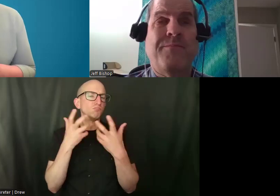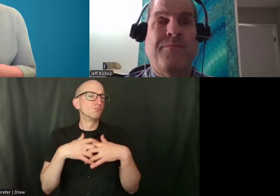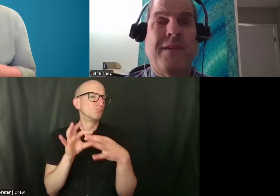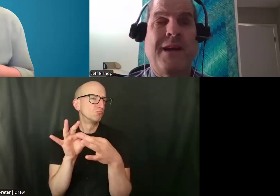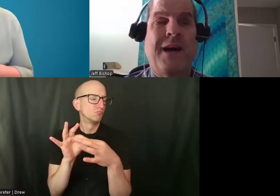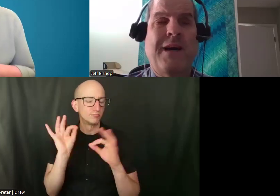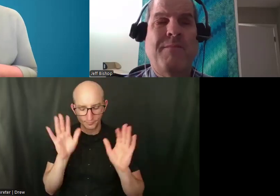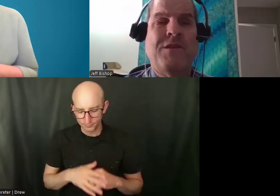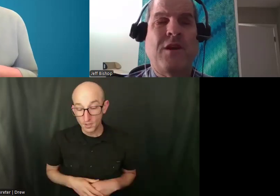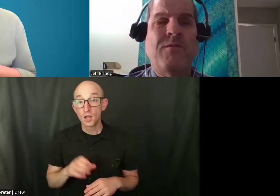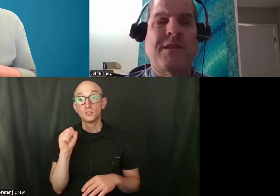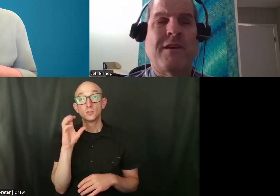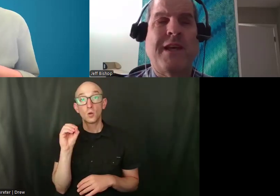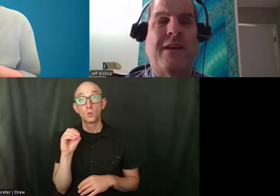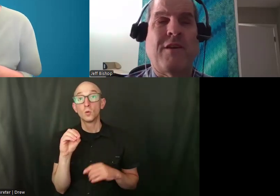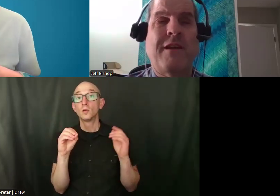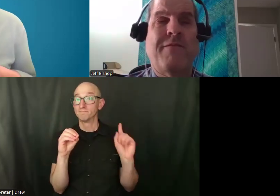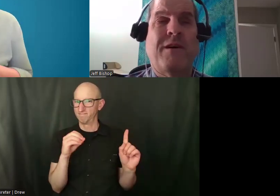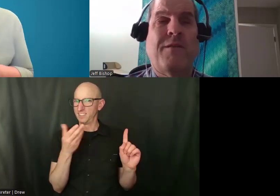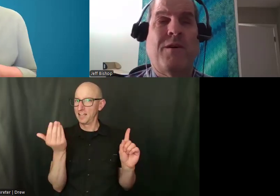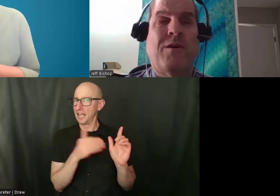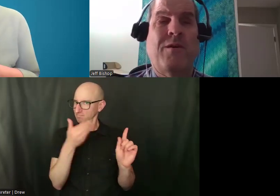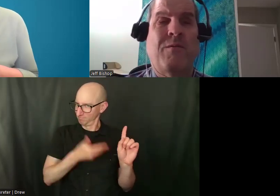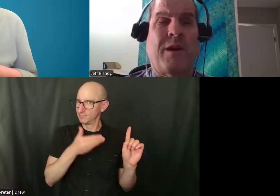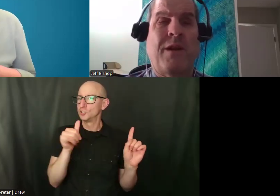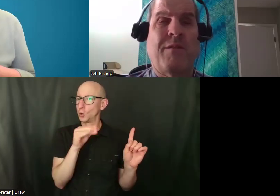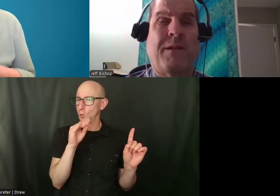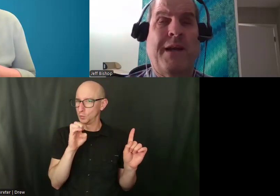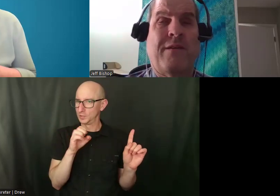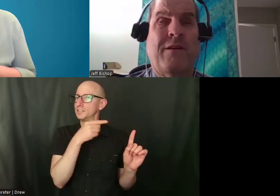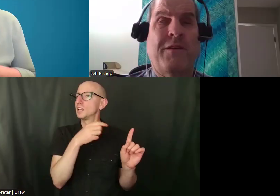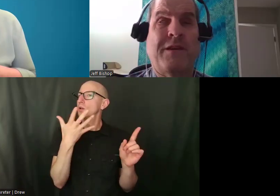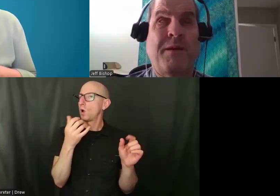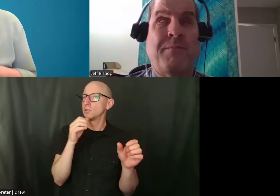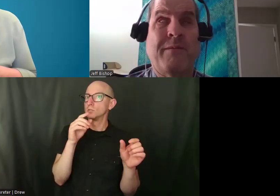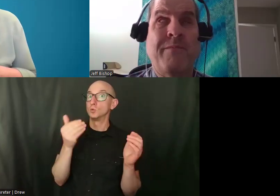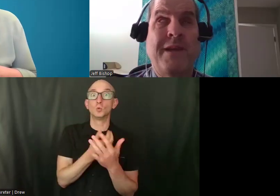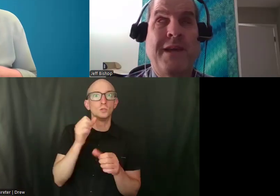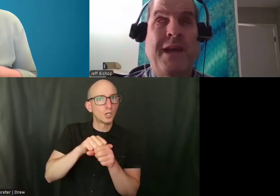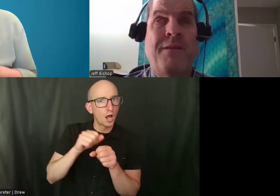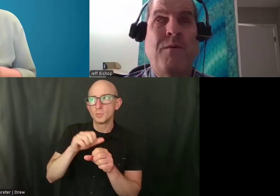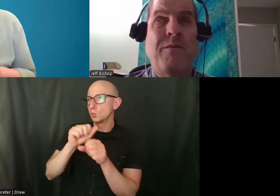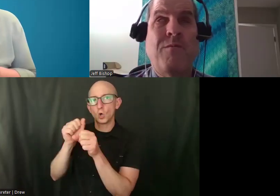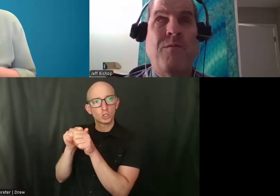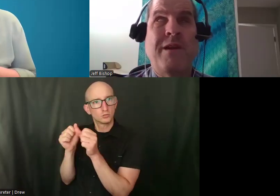So Joe is looking for a role working with blind or low vision people.